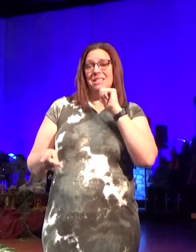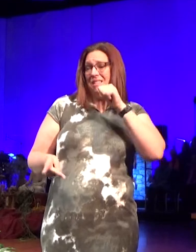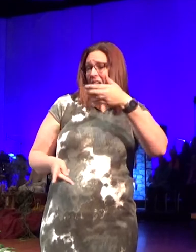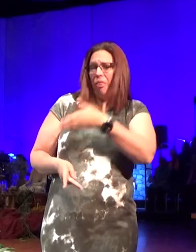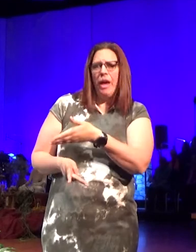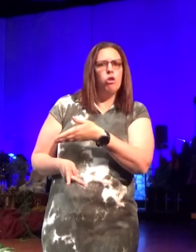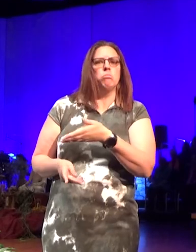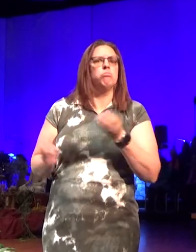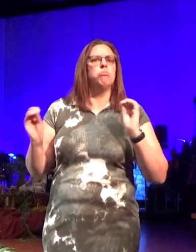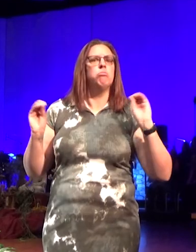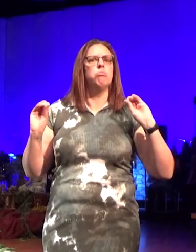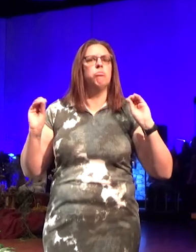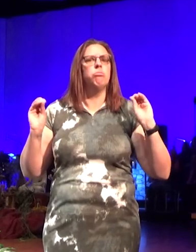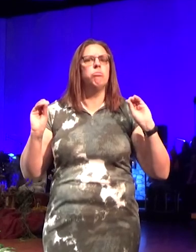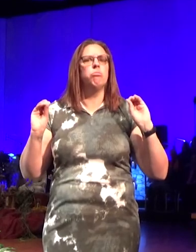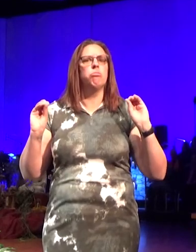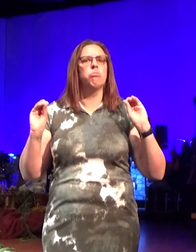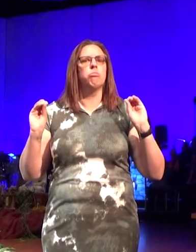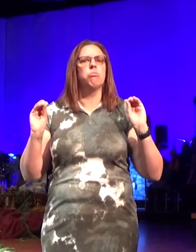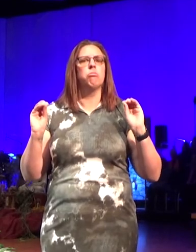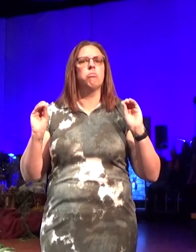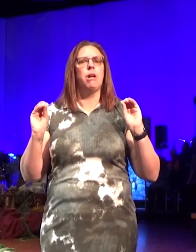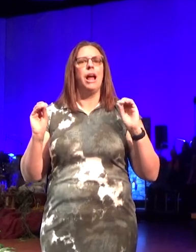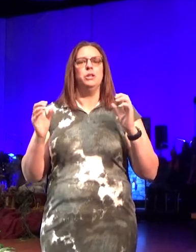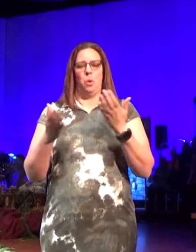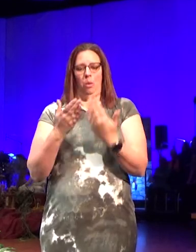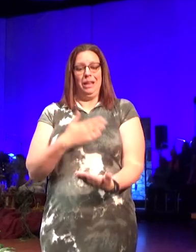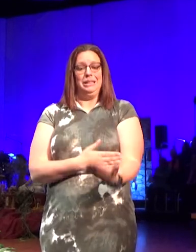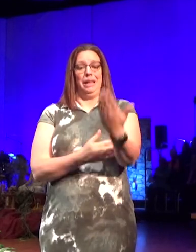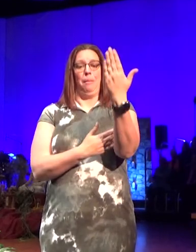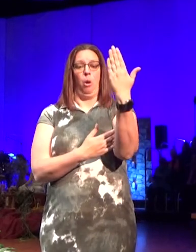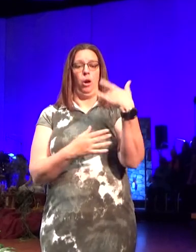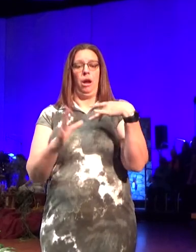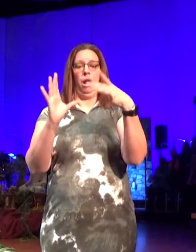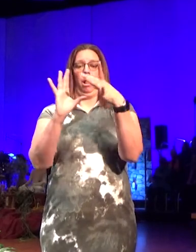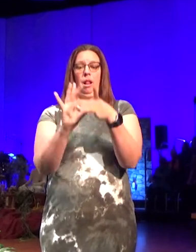And so this morning I speak a word and know